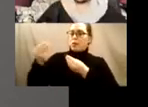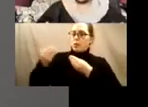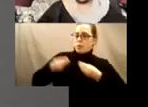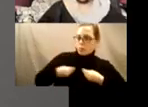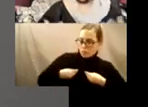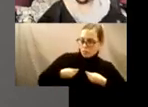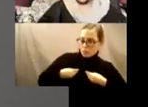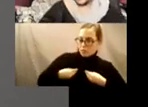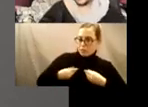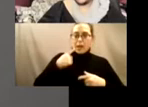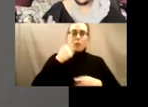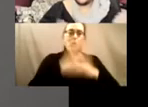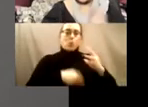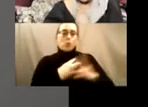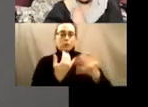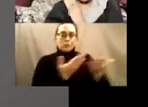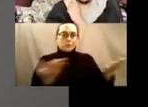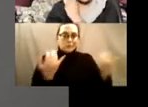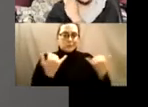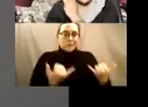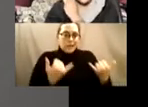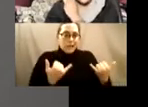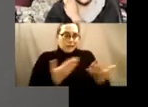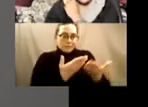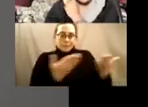the world that we're in, because of the world that we, obviously